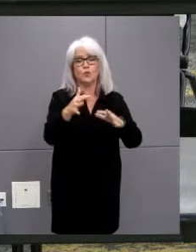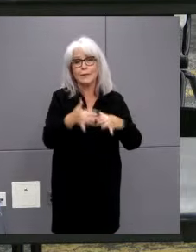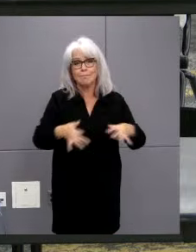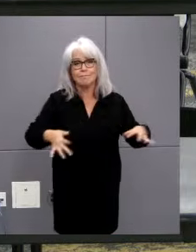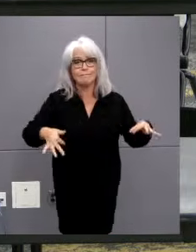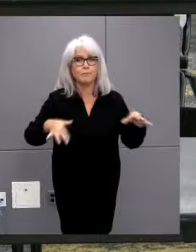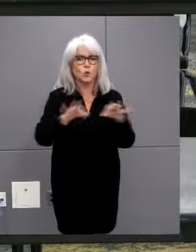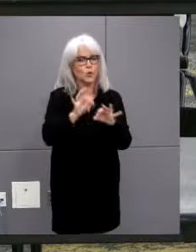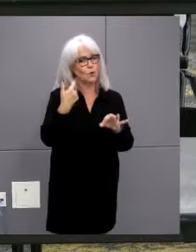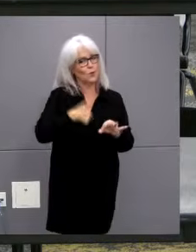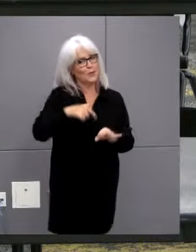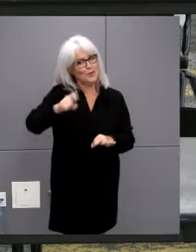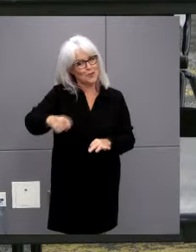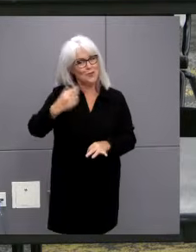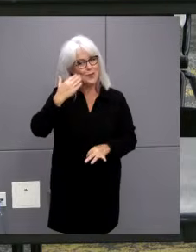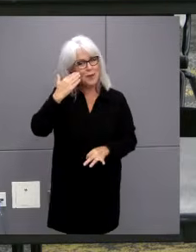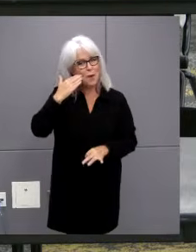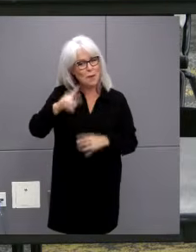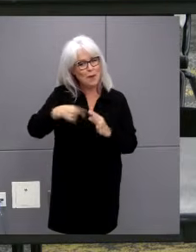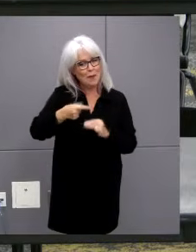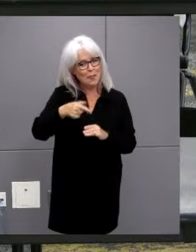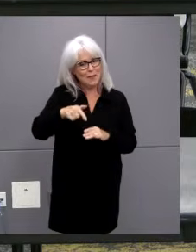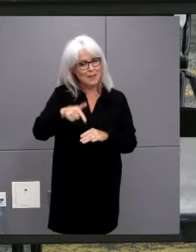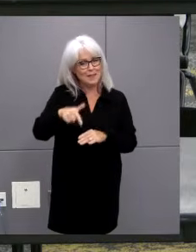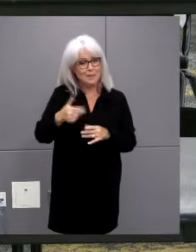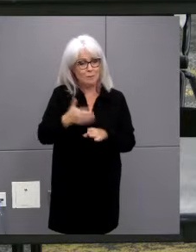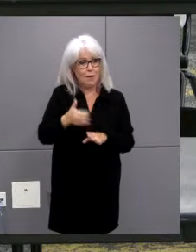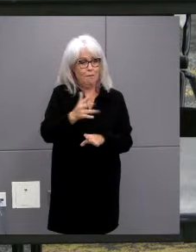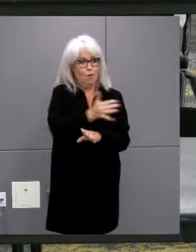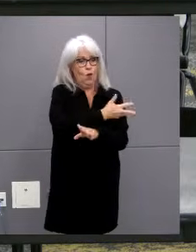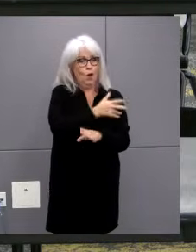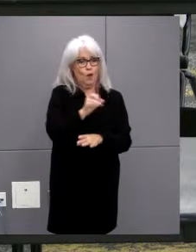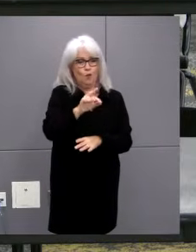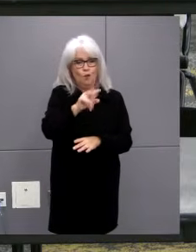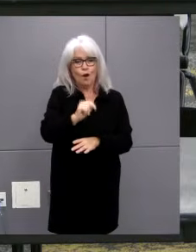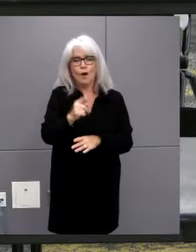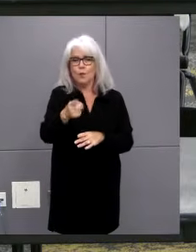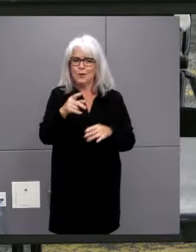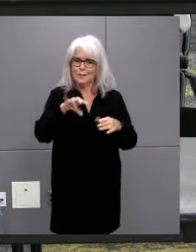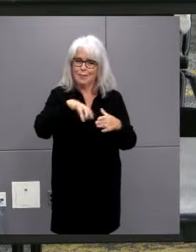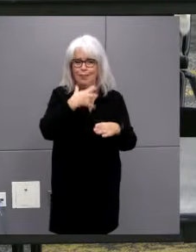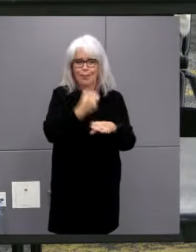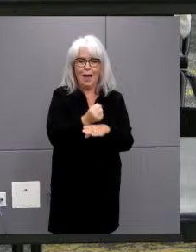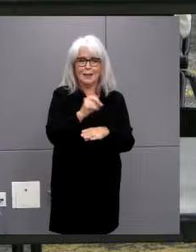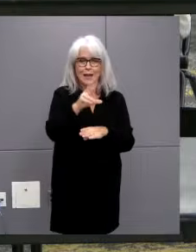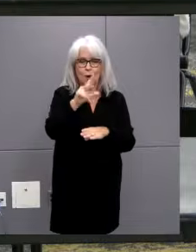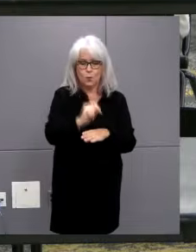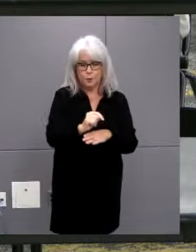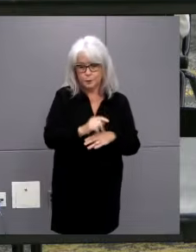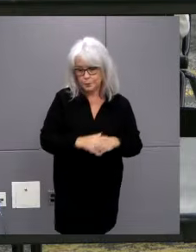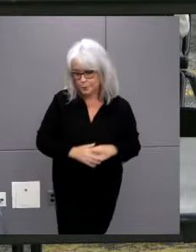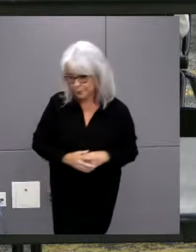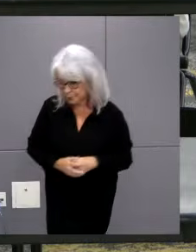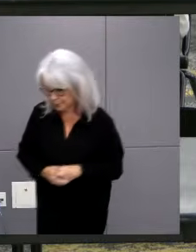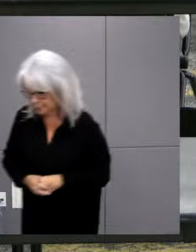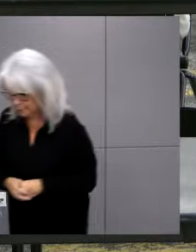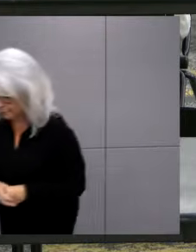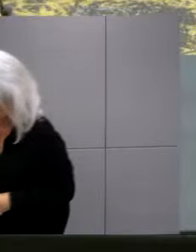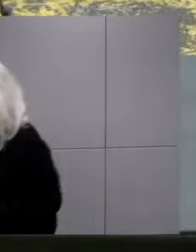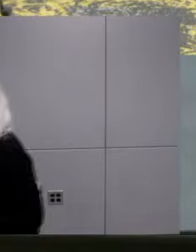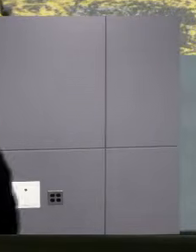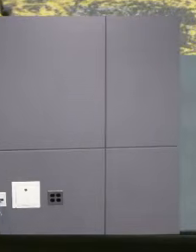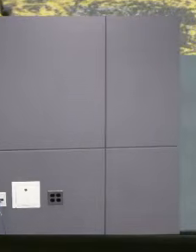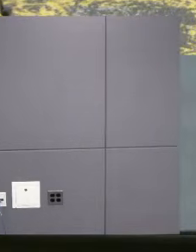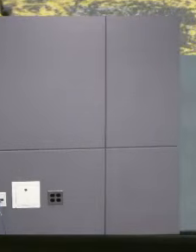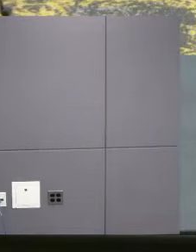should have known about this before our Trustee Reyes was locked out. So if I may, I'll speak broadly on the